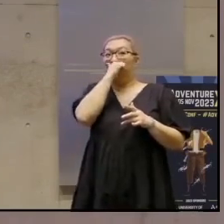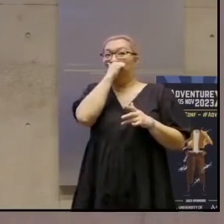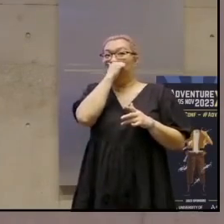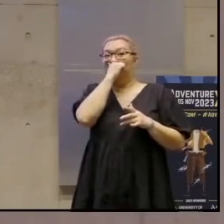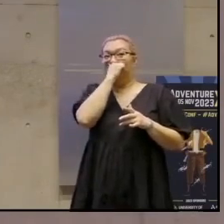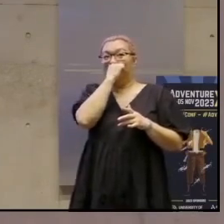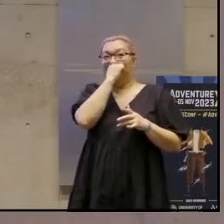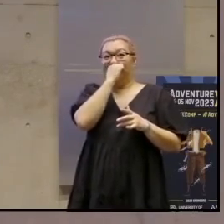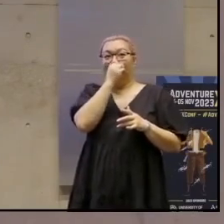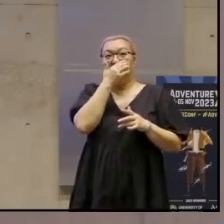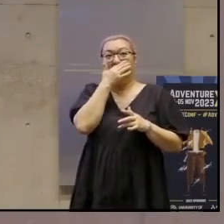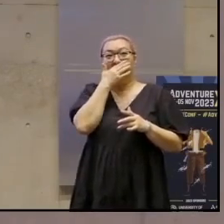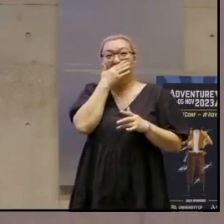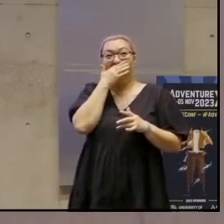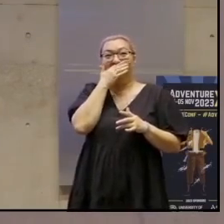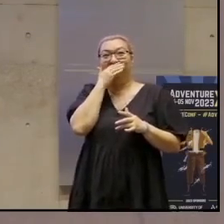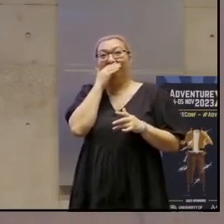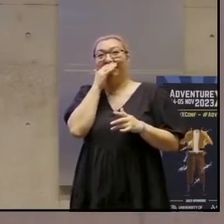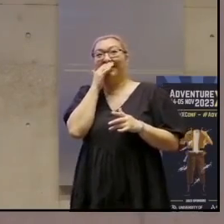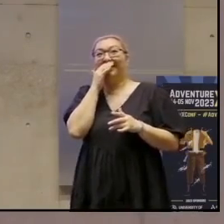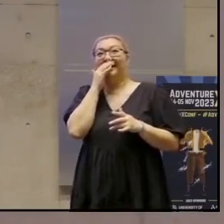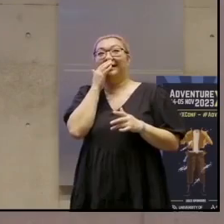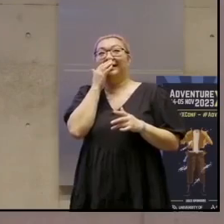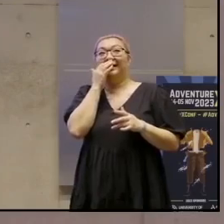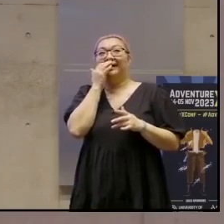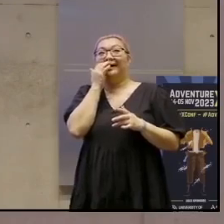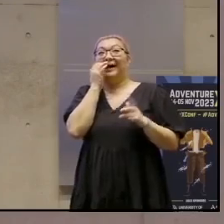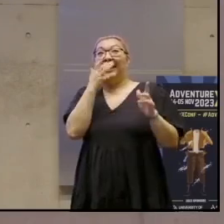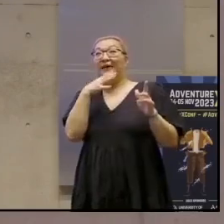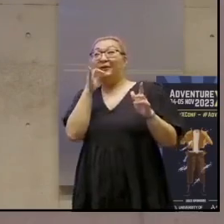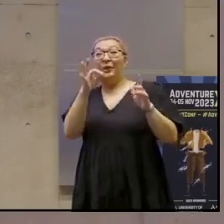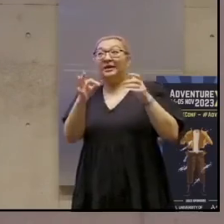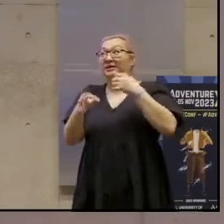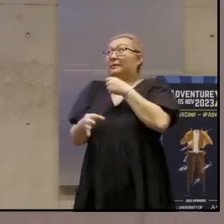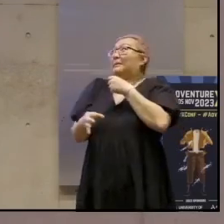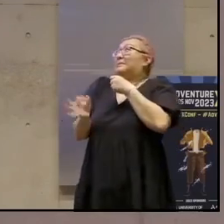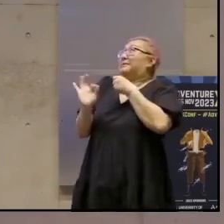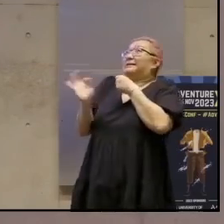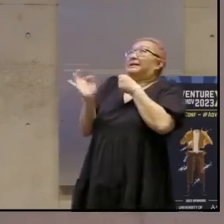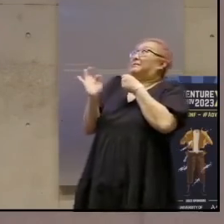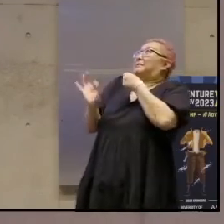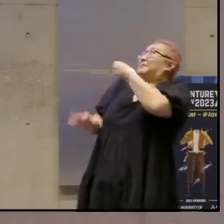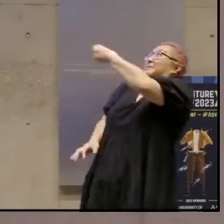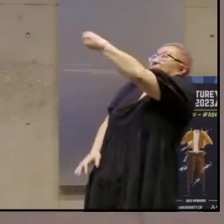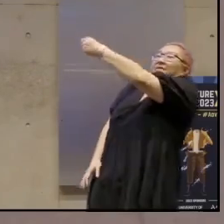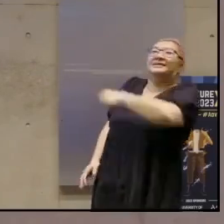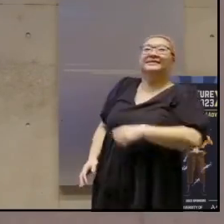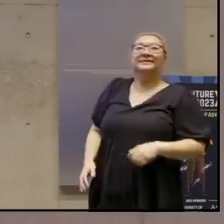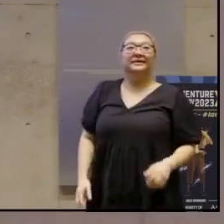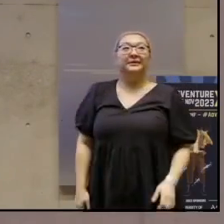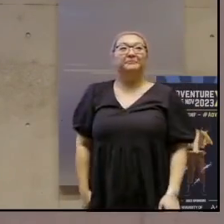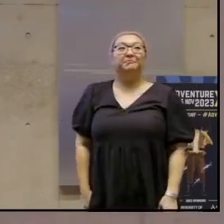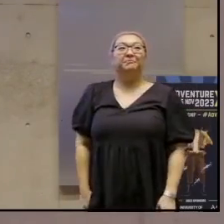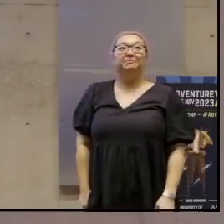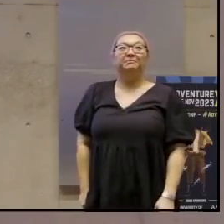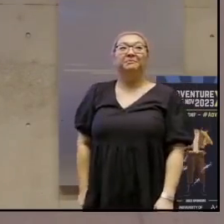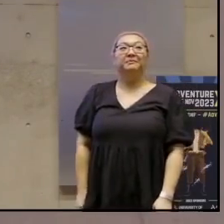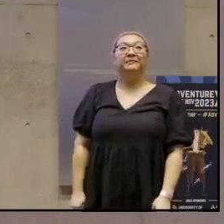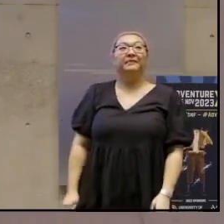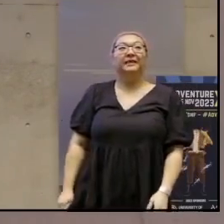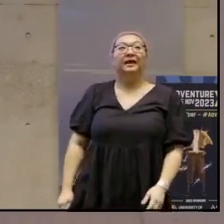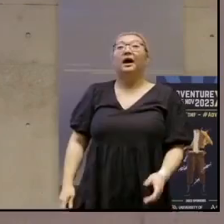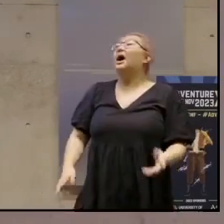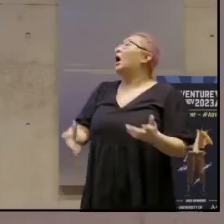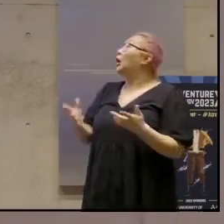Oh, God. What? No, does anyone have? I cannot think. It's all right. That was an unconventionally structured